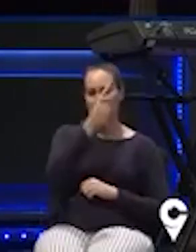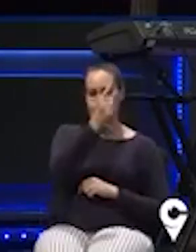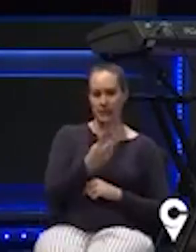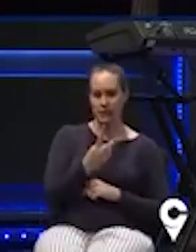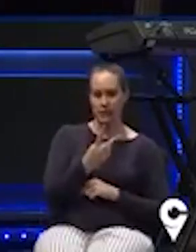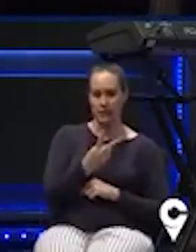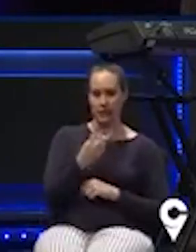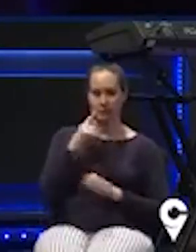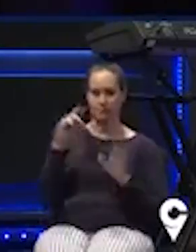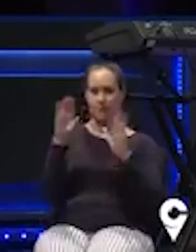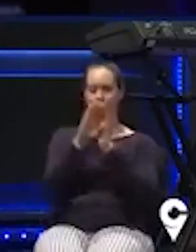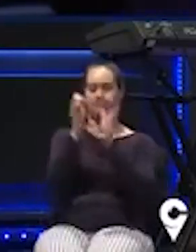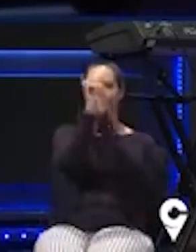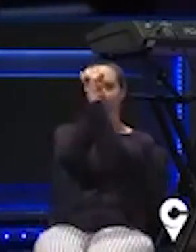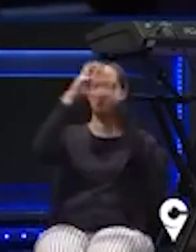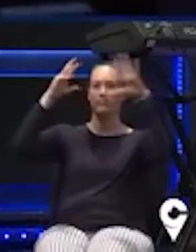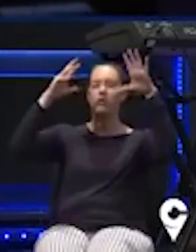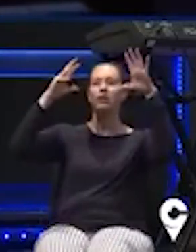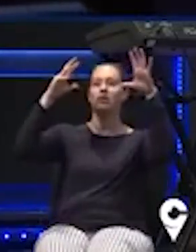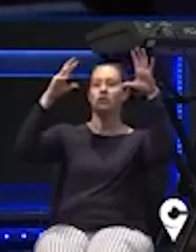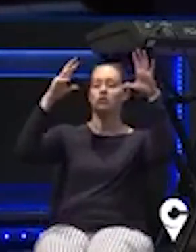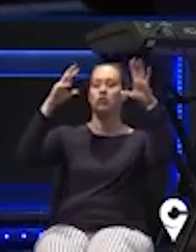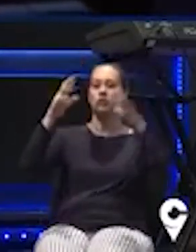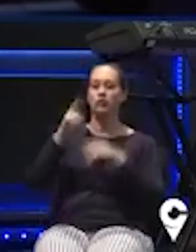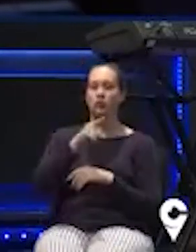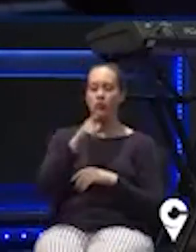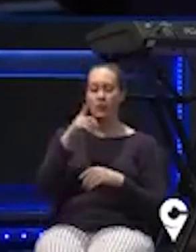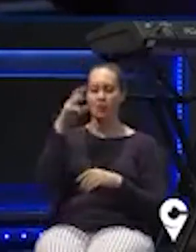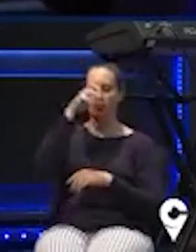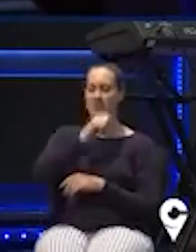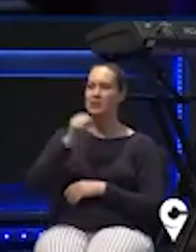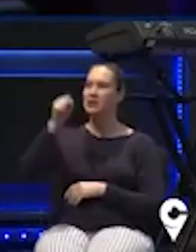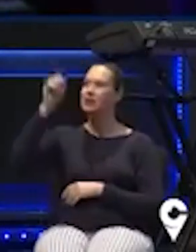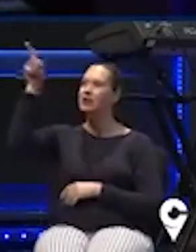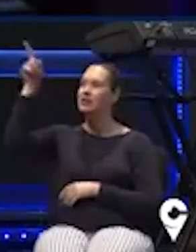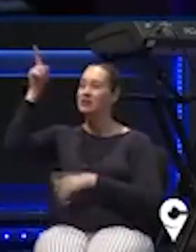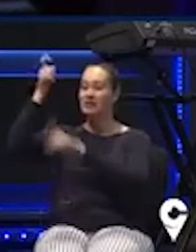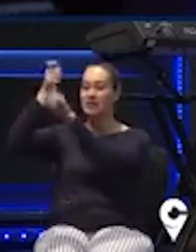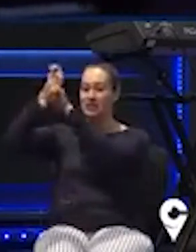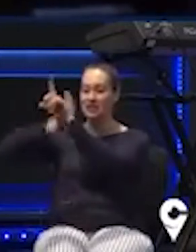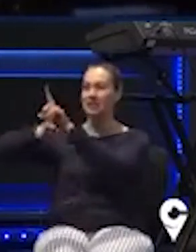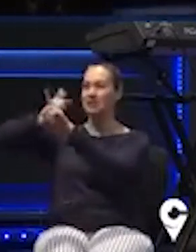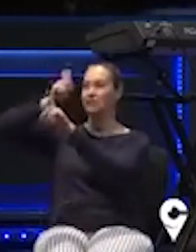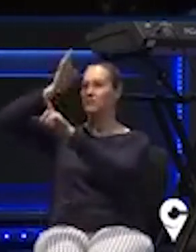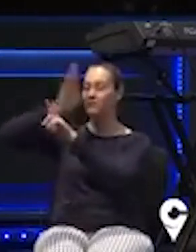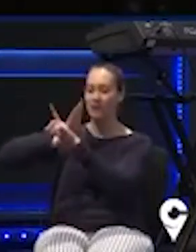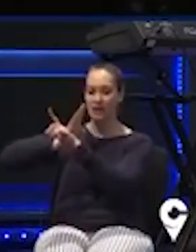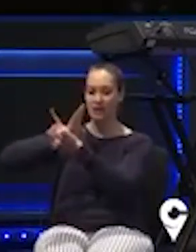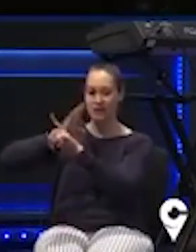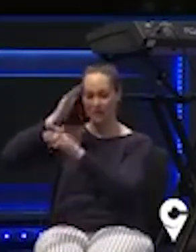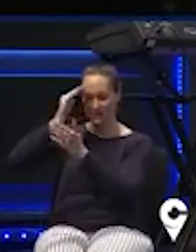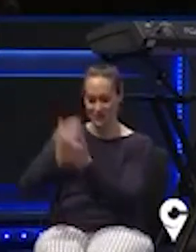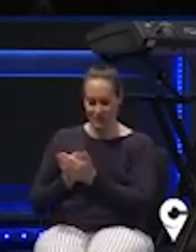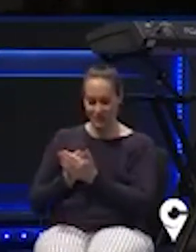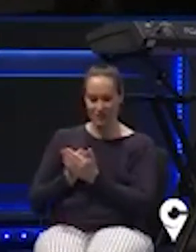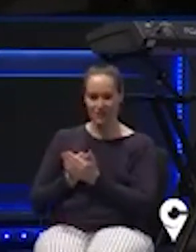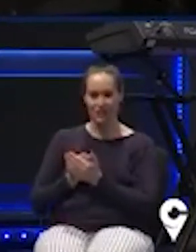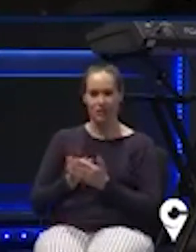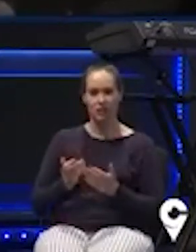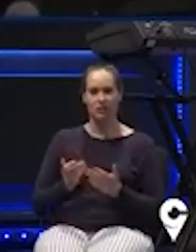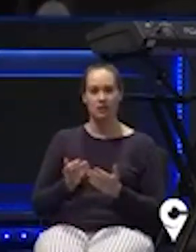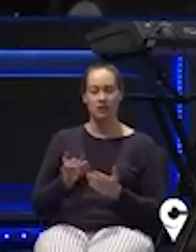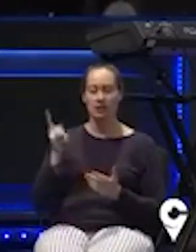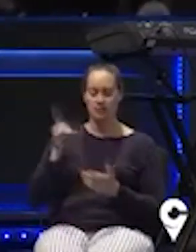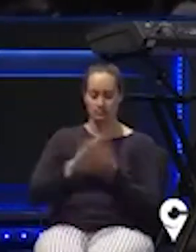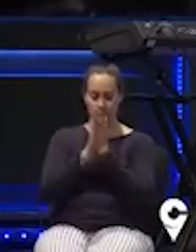portrait. You're missing the side of him that is the Son of Man, that God became flesh. It's the most amazing thing.